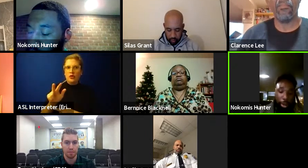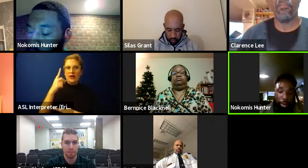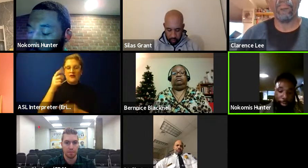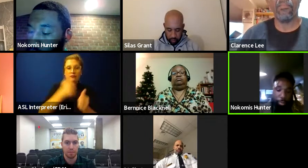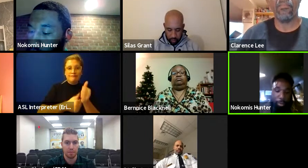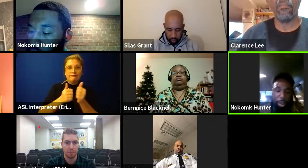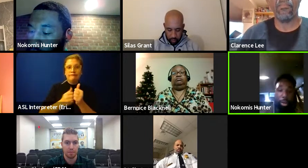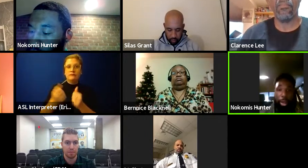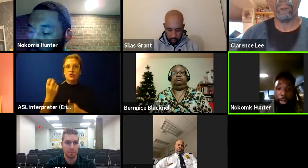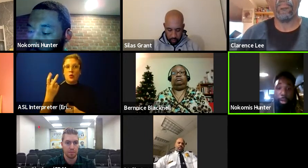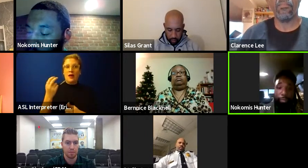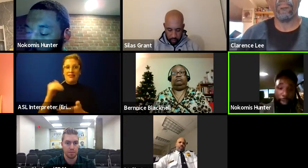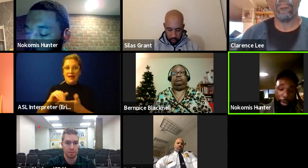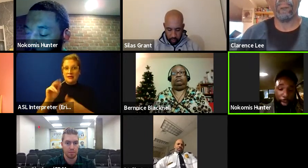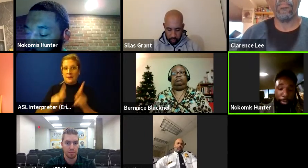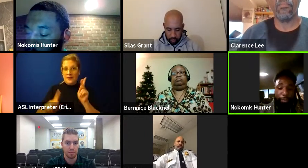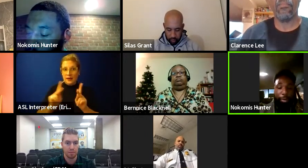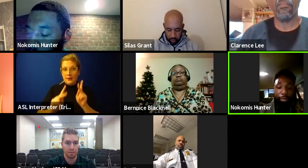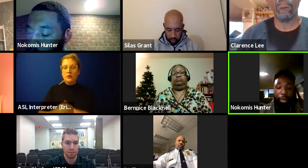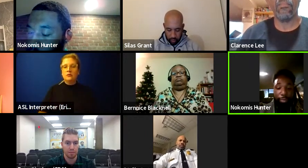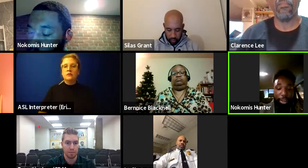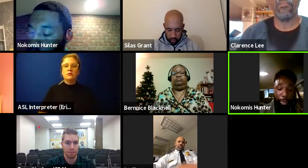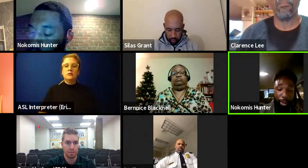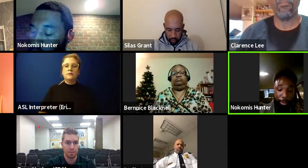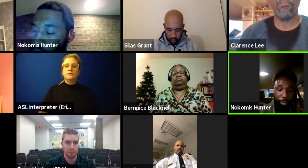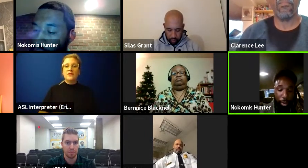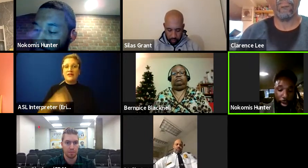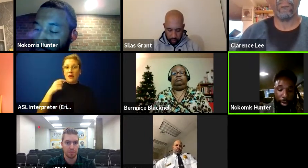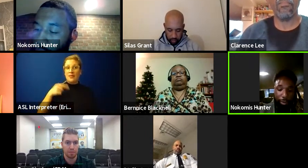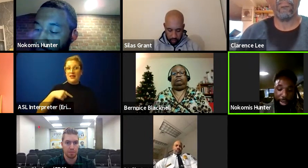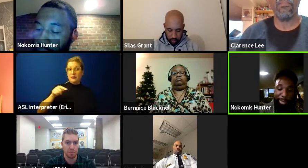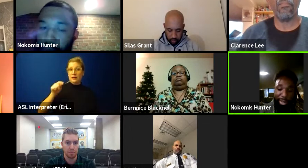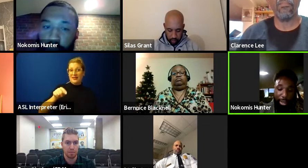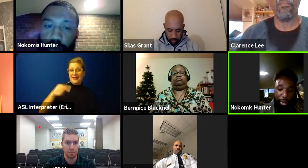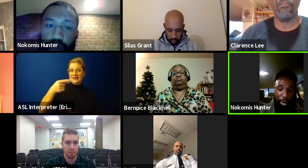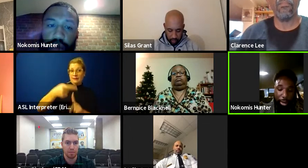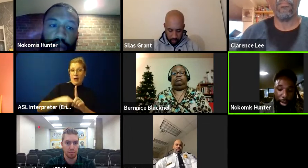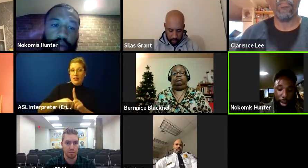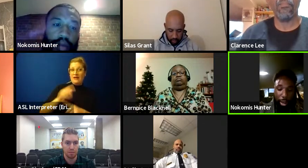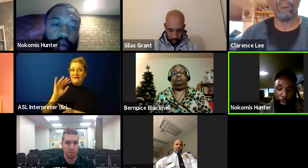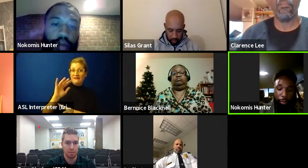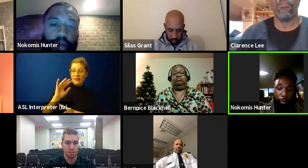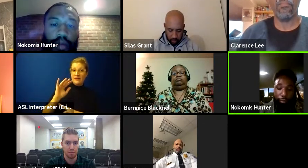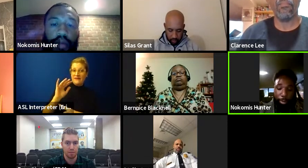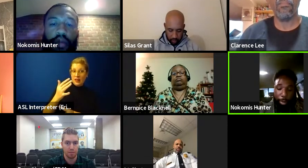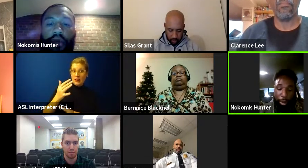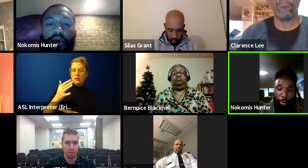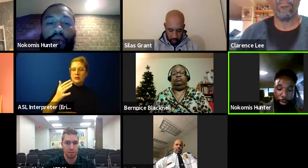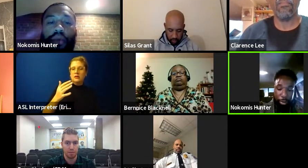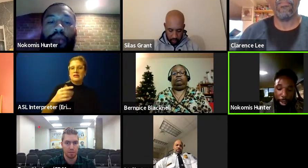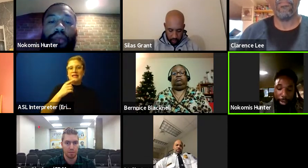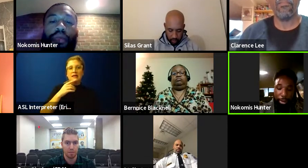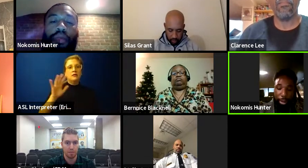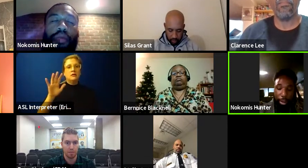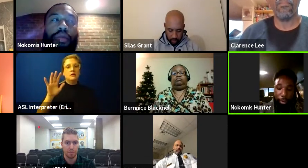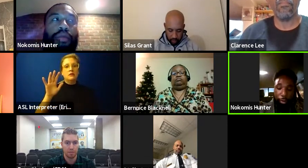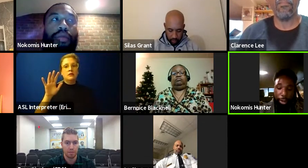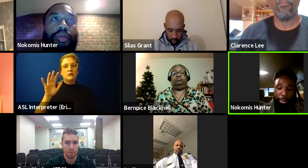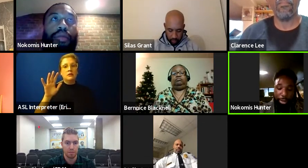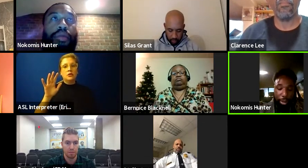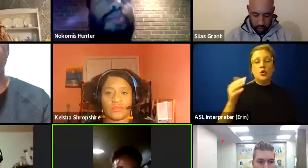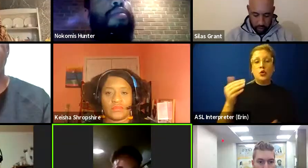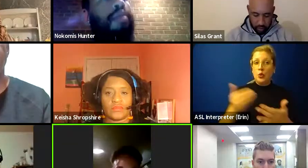12. As of this the 5th of this month. 50% of new female cases